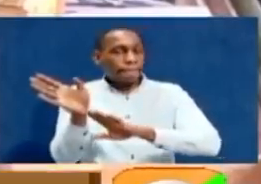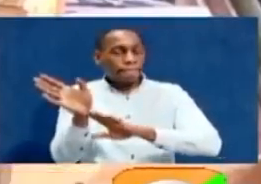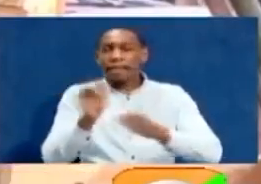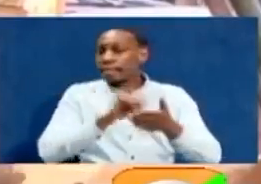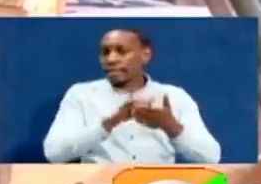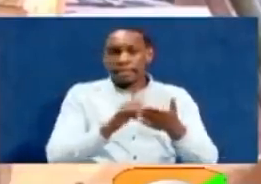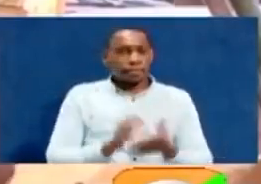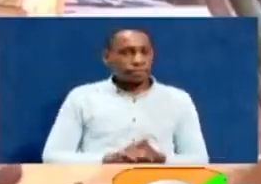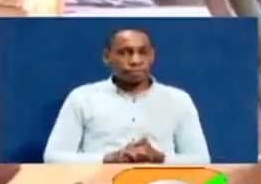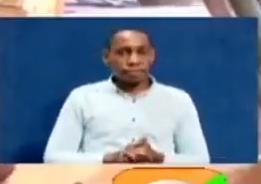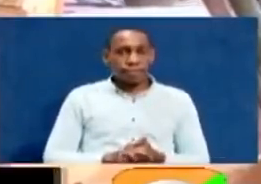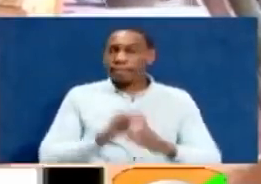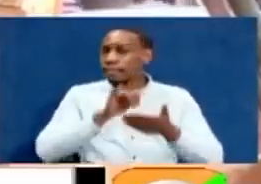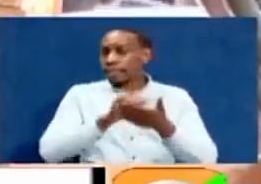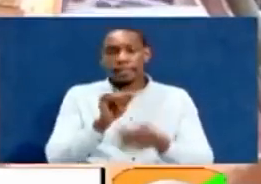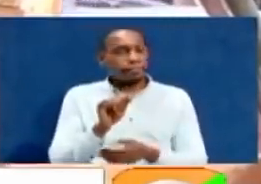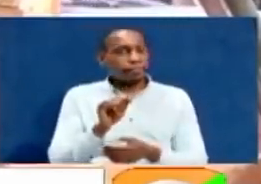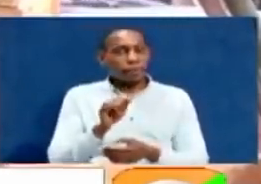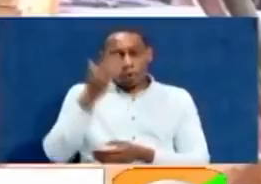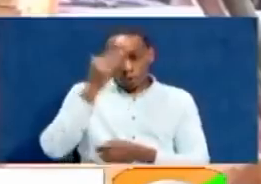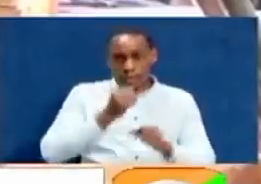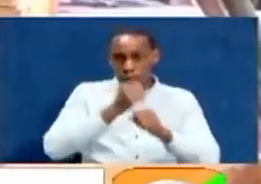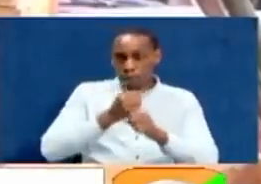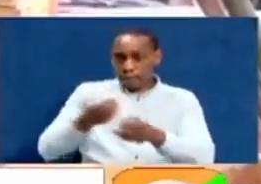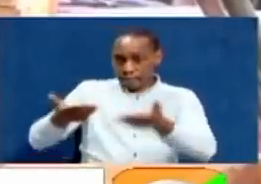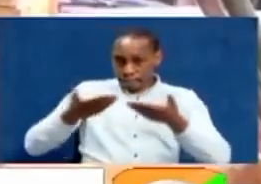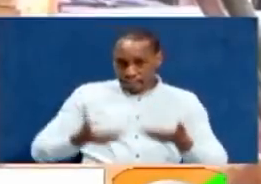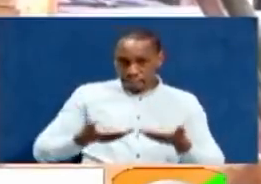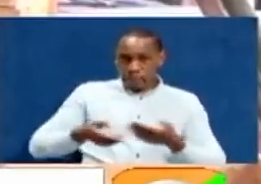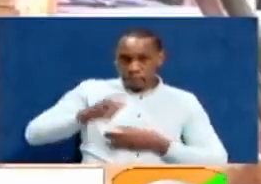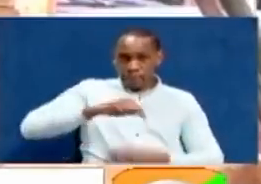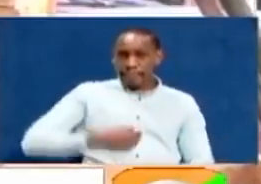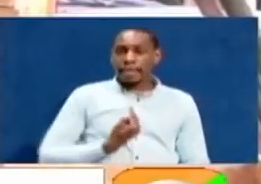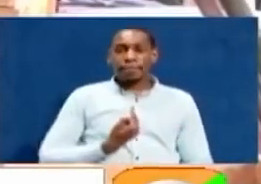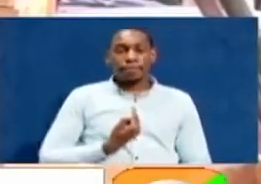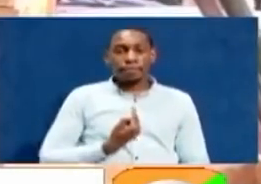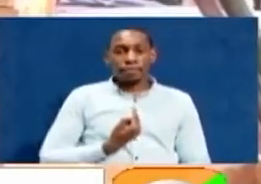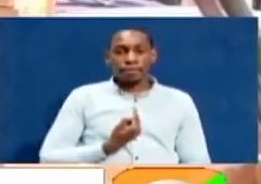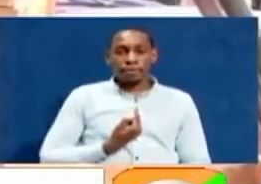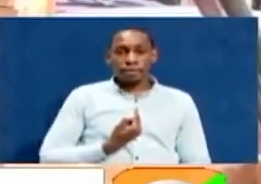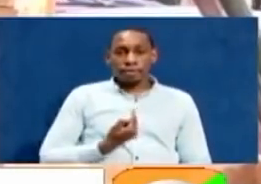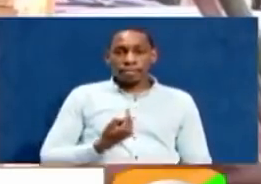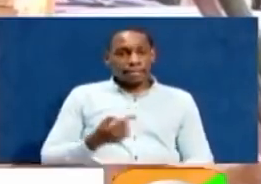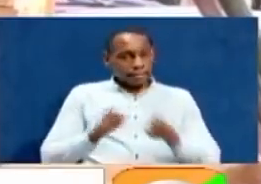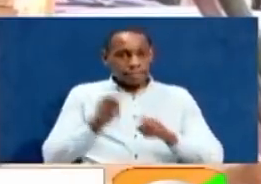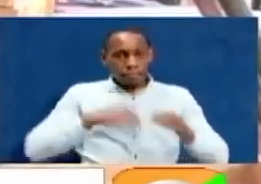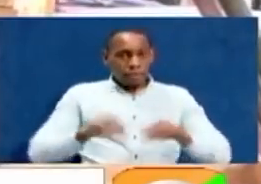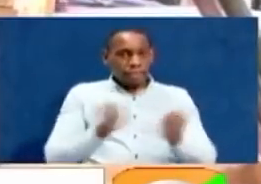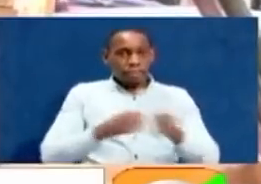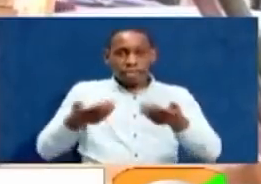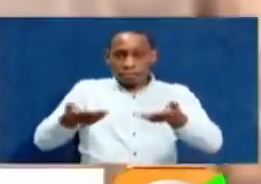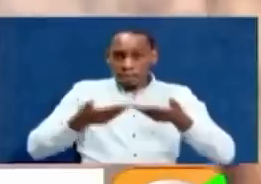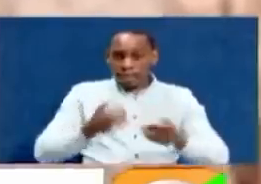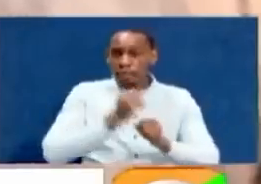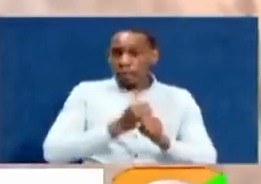zimeenda hivi, iyo, nayo. Kwa nini kazi imekuja kwetu? Si wenyewe hapa, tungekuwa corrupt hapa, hatuwezi kwa